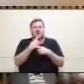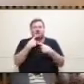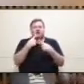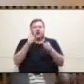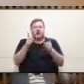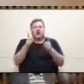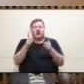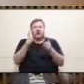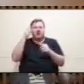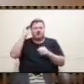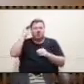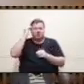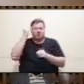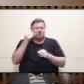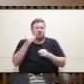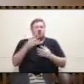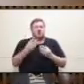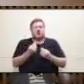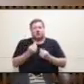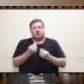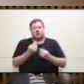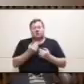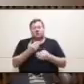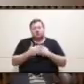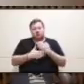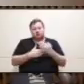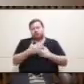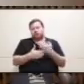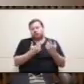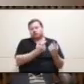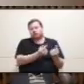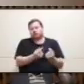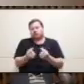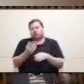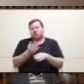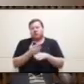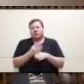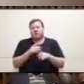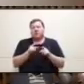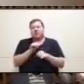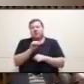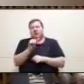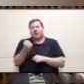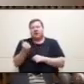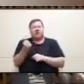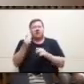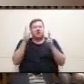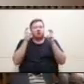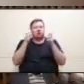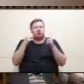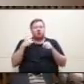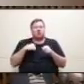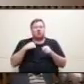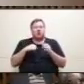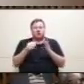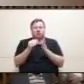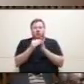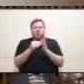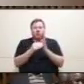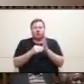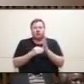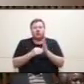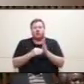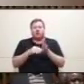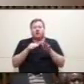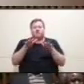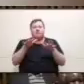and conducting due diligence. Another issue that we want to do as a municipality is that we want to do public